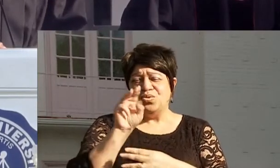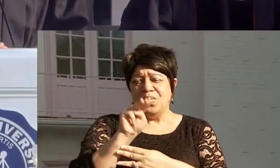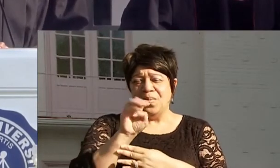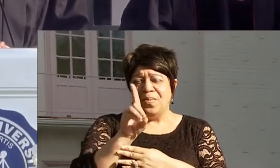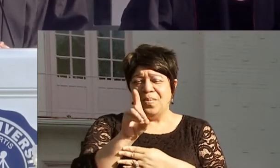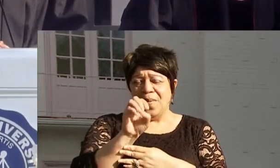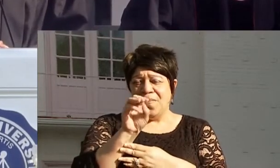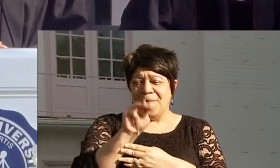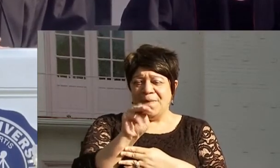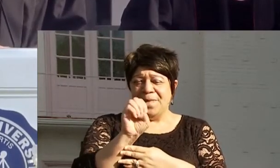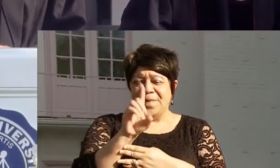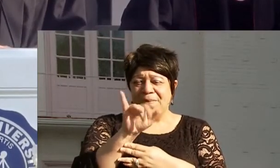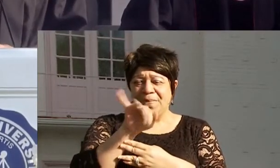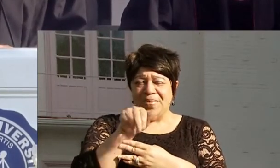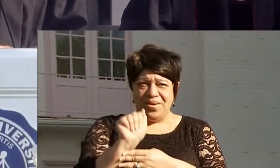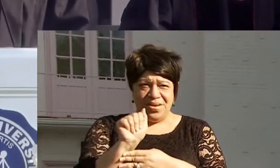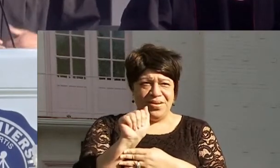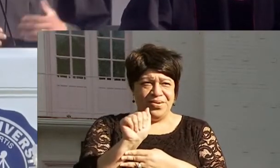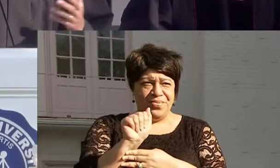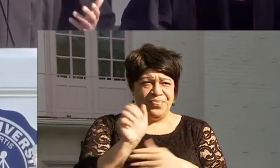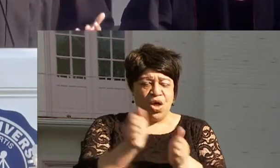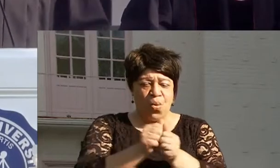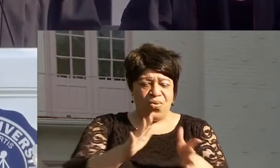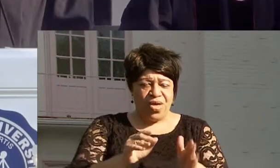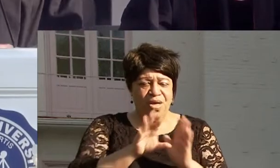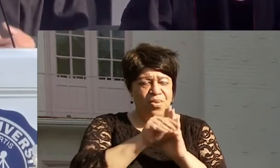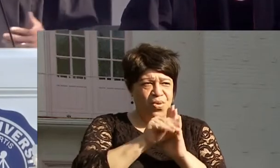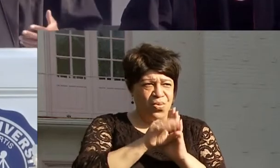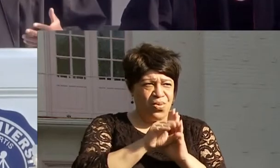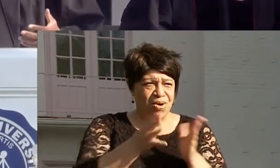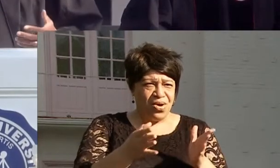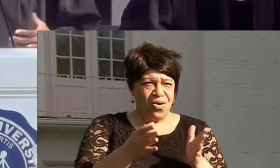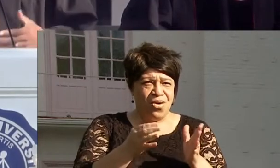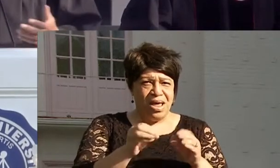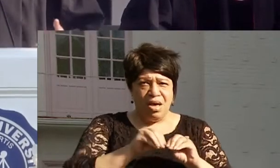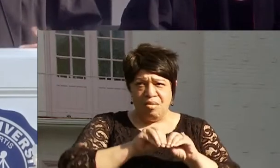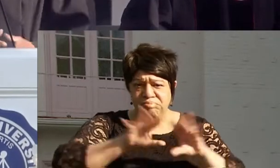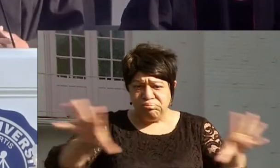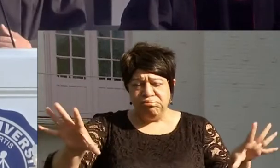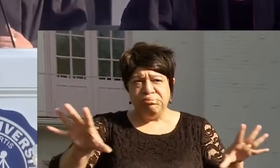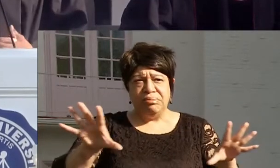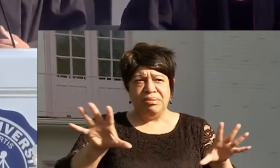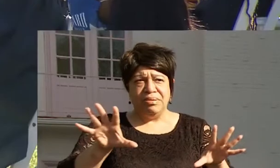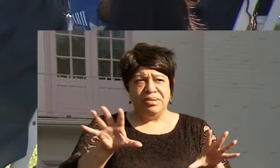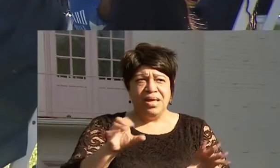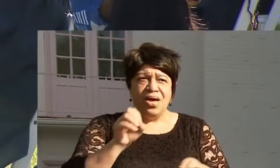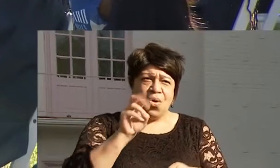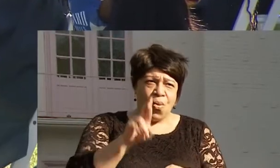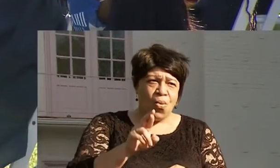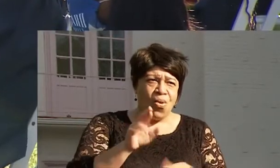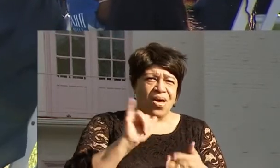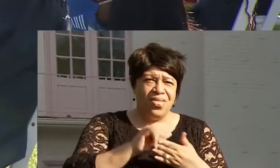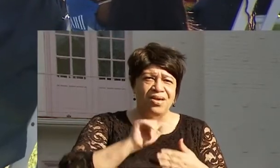times, without it being recorded or going viral, does it even really exist?